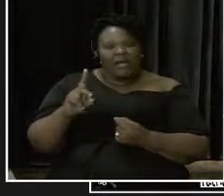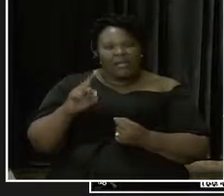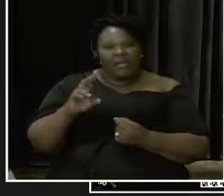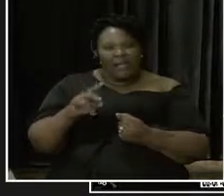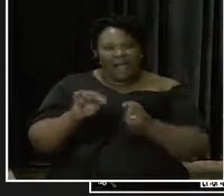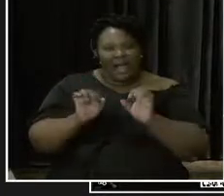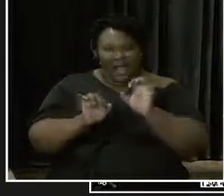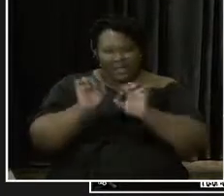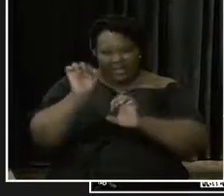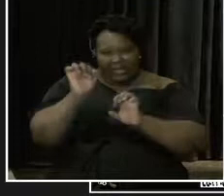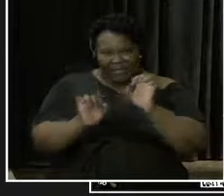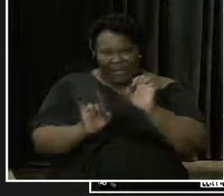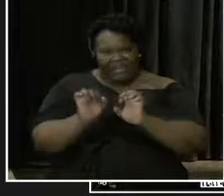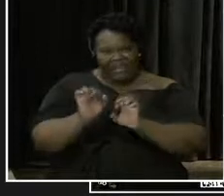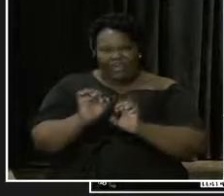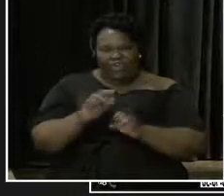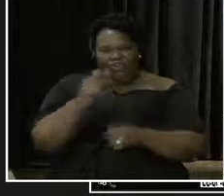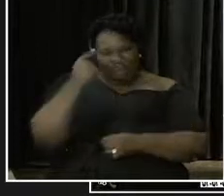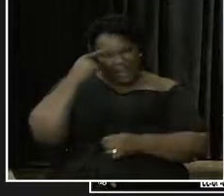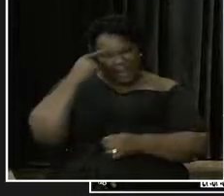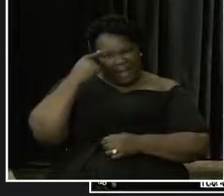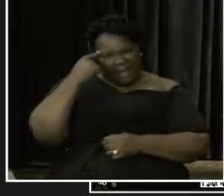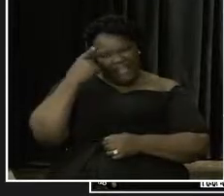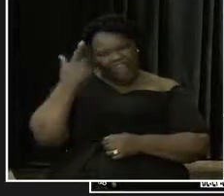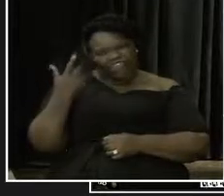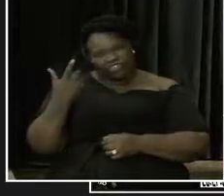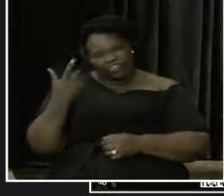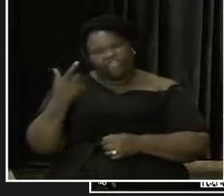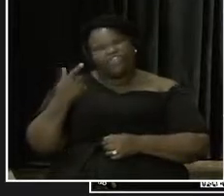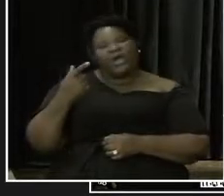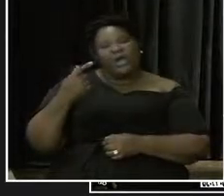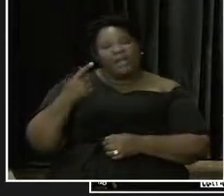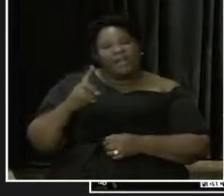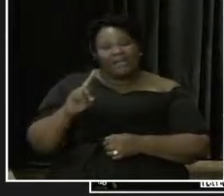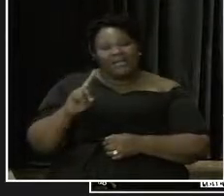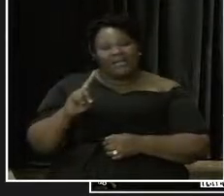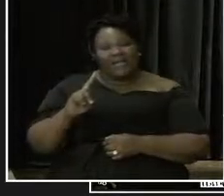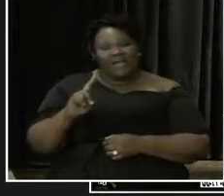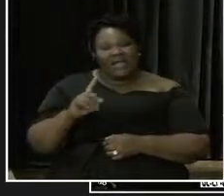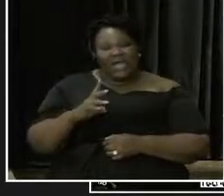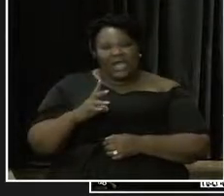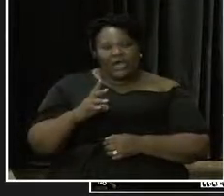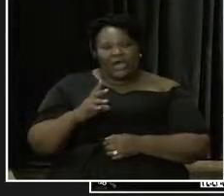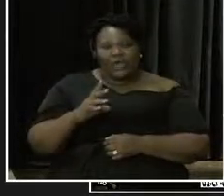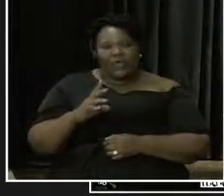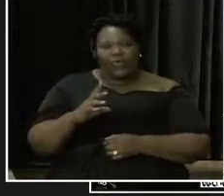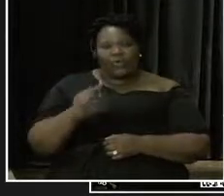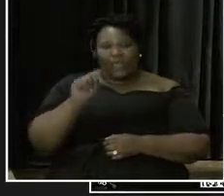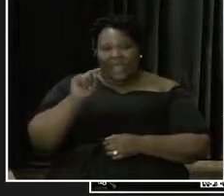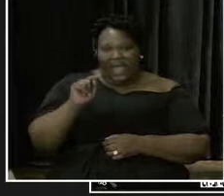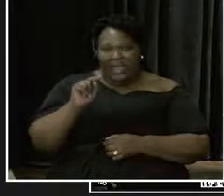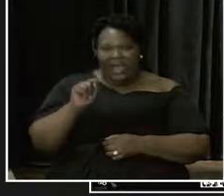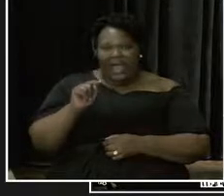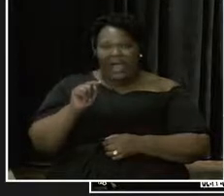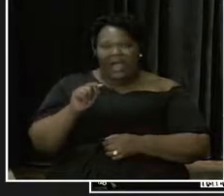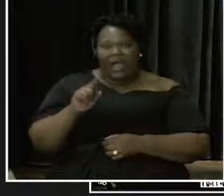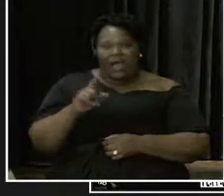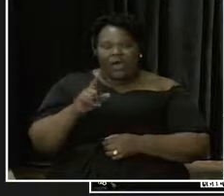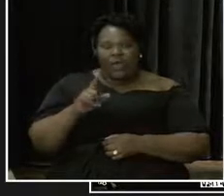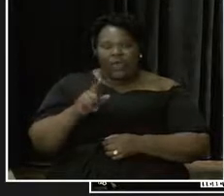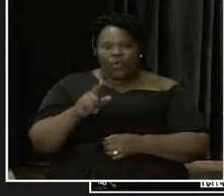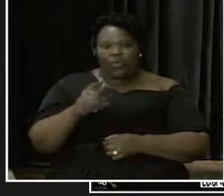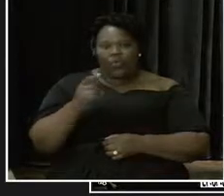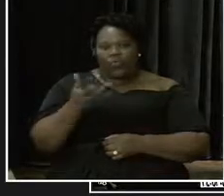not assumed or projected. Actual assessments result in determination of a score, which has to be further